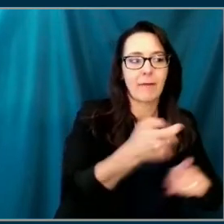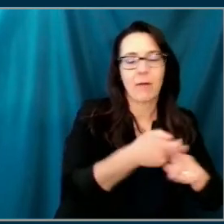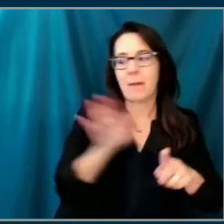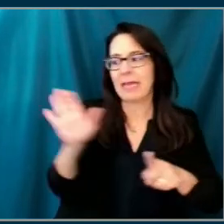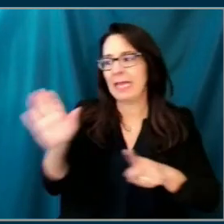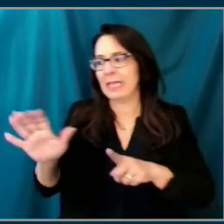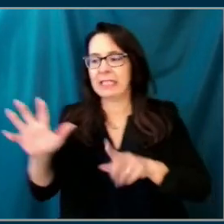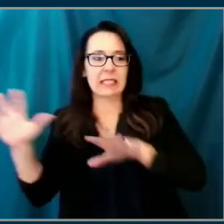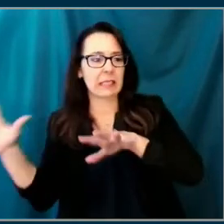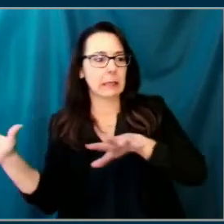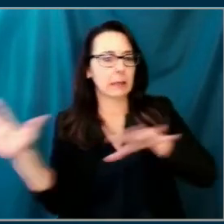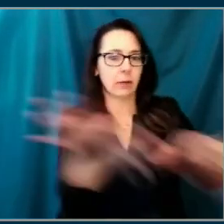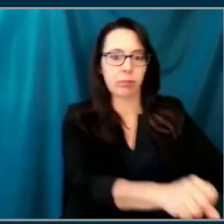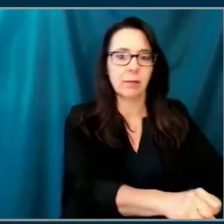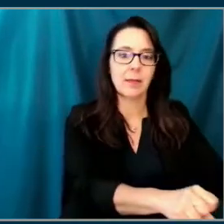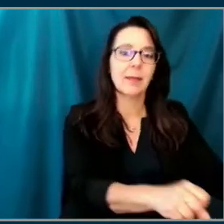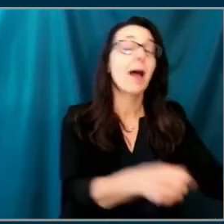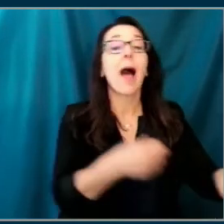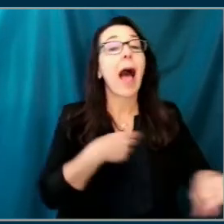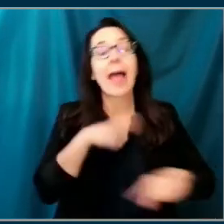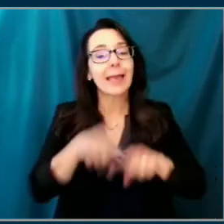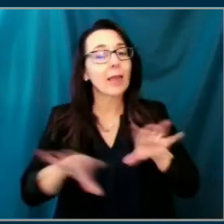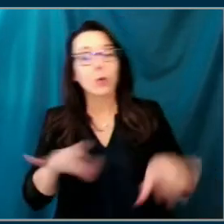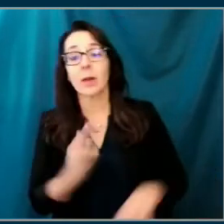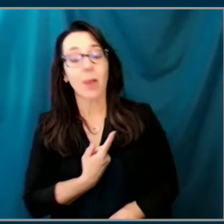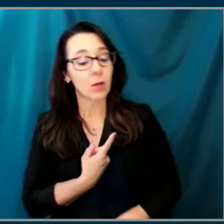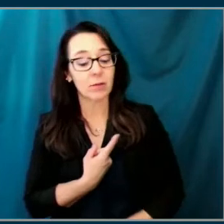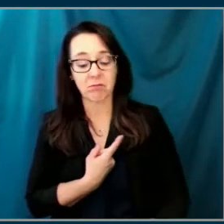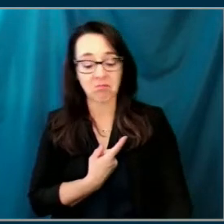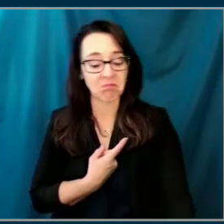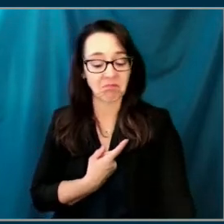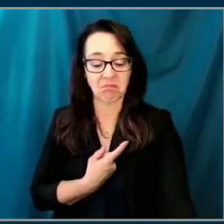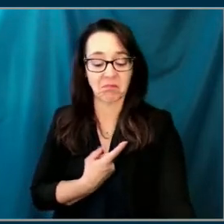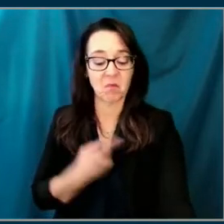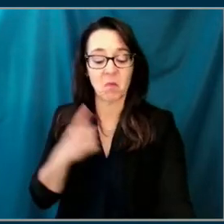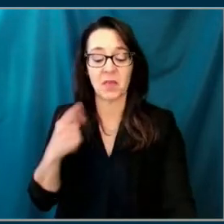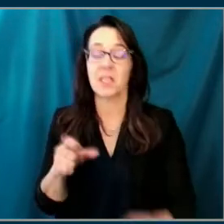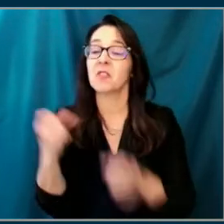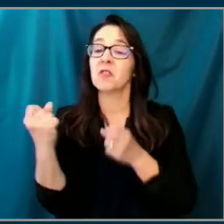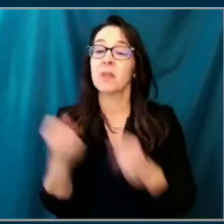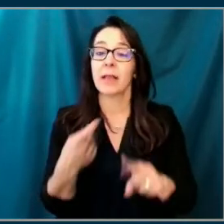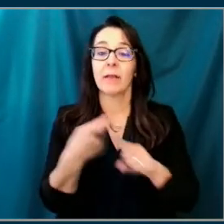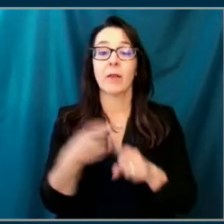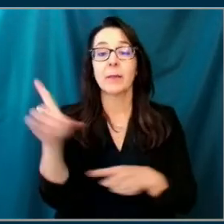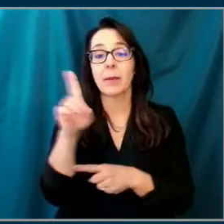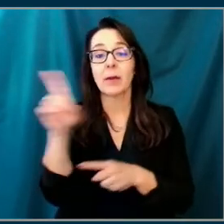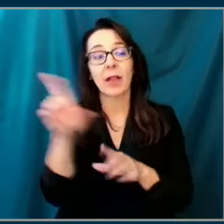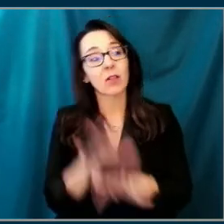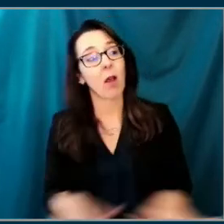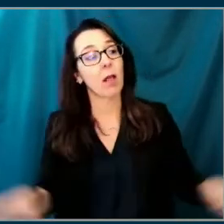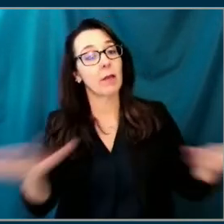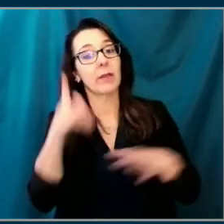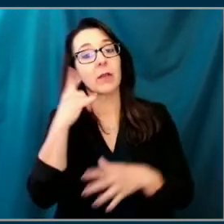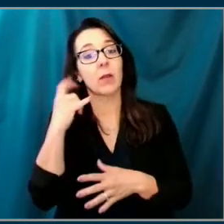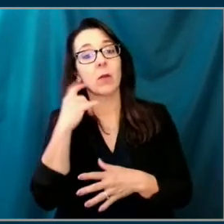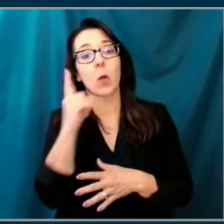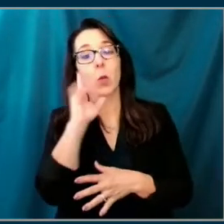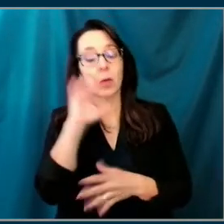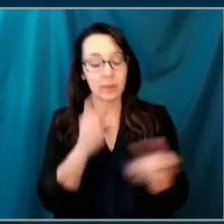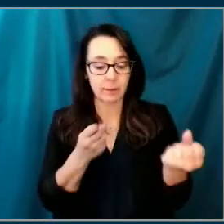alone. We need the strength of Democrats all across California, standing up for our